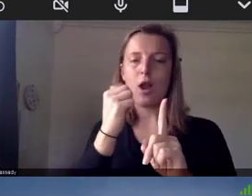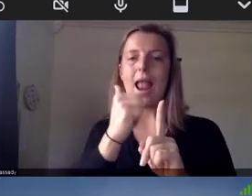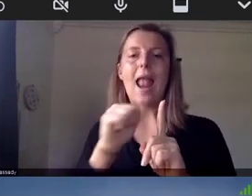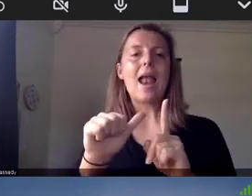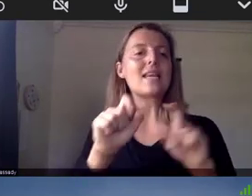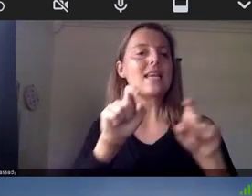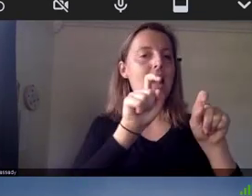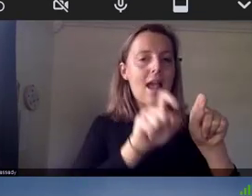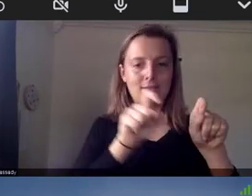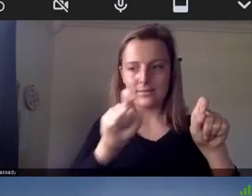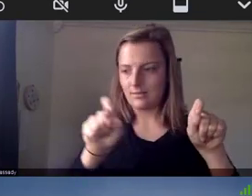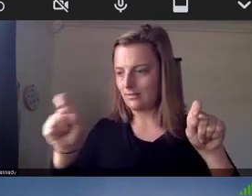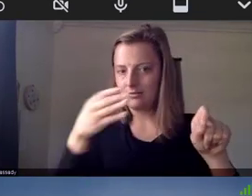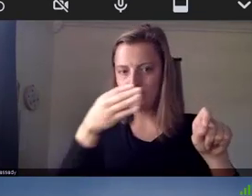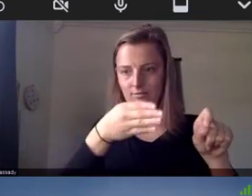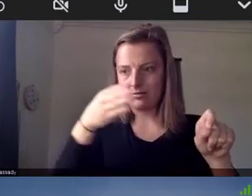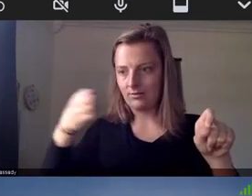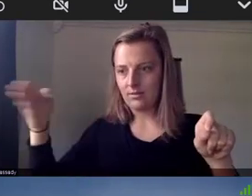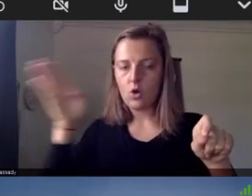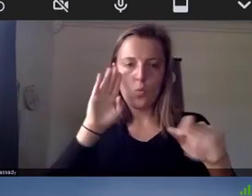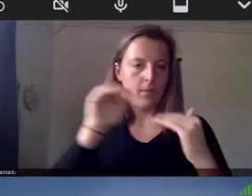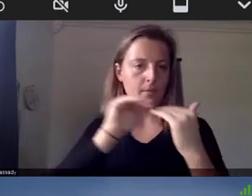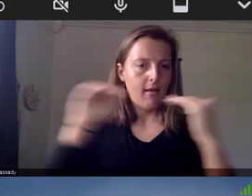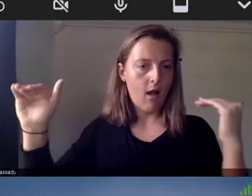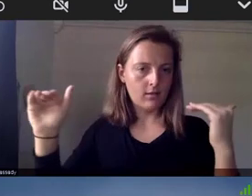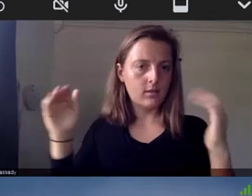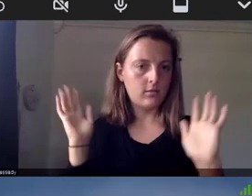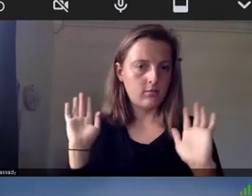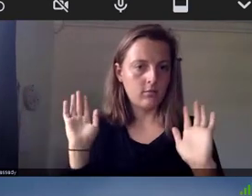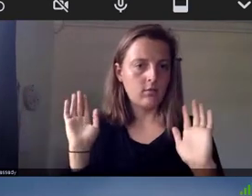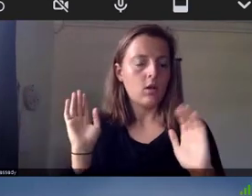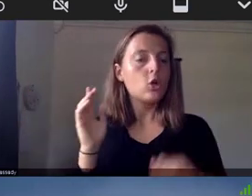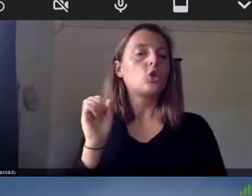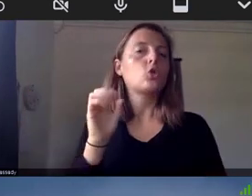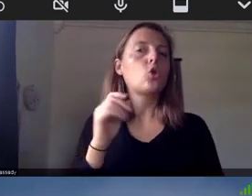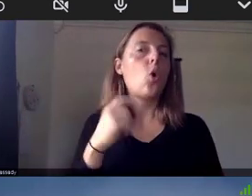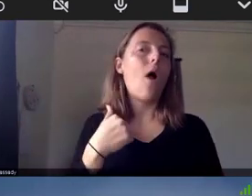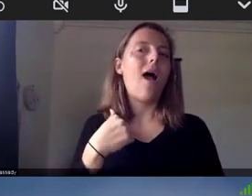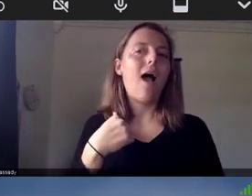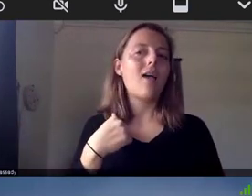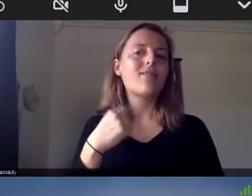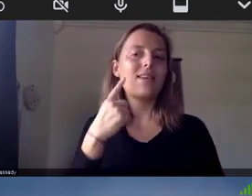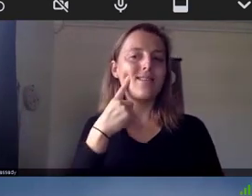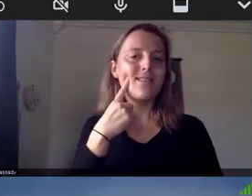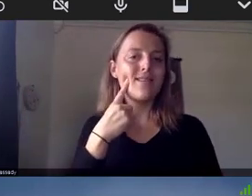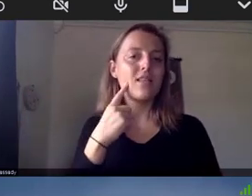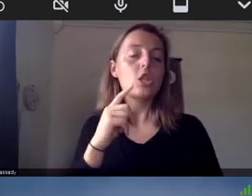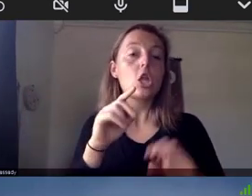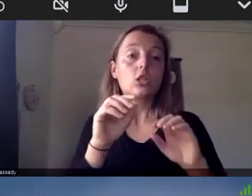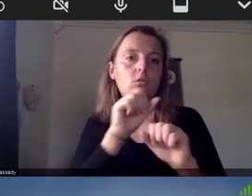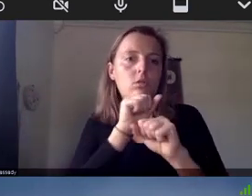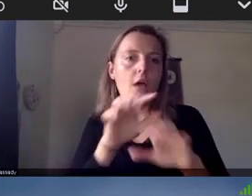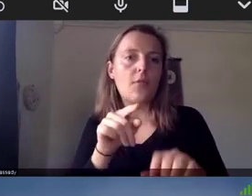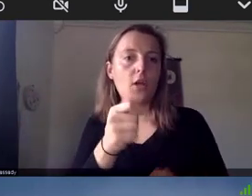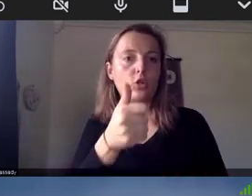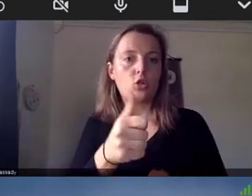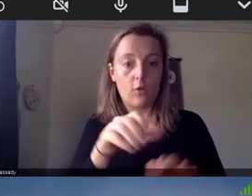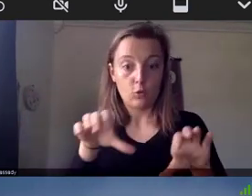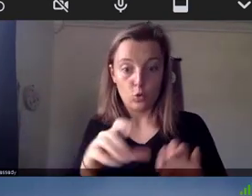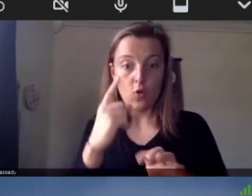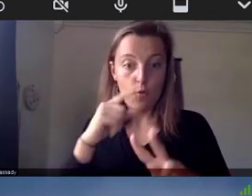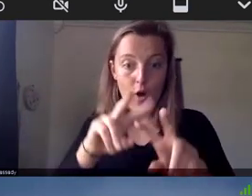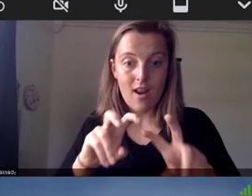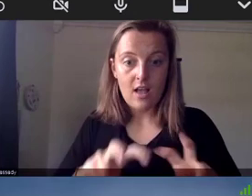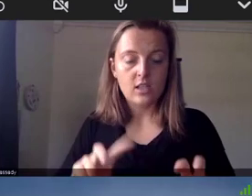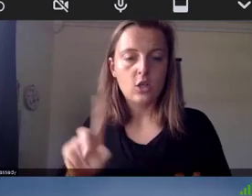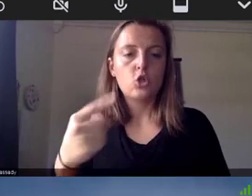So I think what that's telling you, there's nothing you have to do for the analysis. It's just telling you, you can use the same method of analysis that we